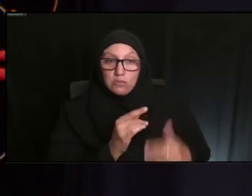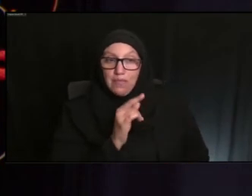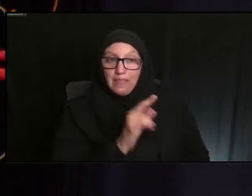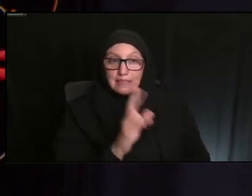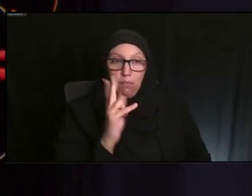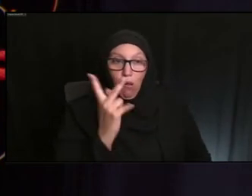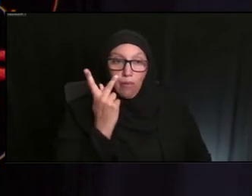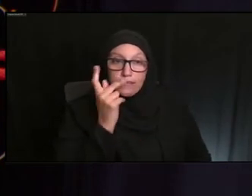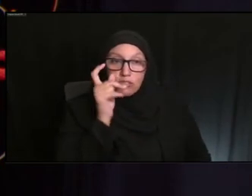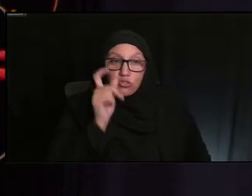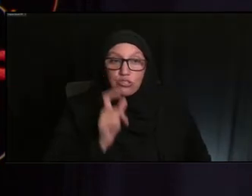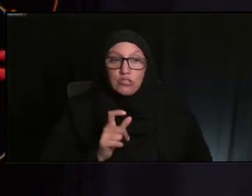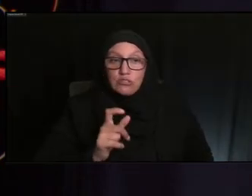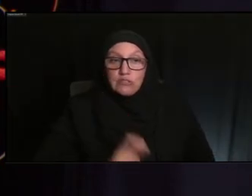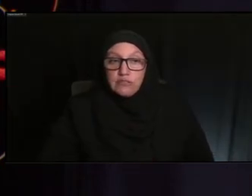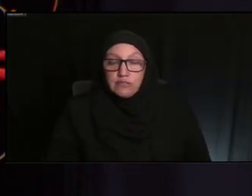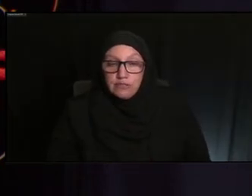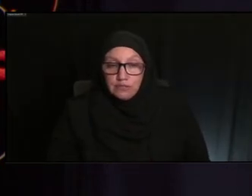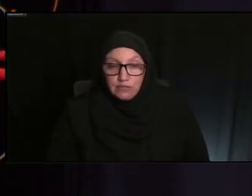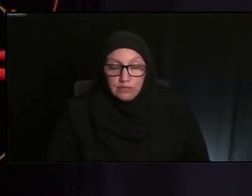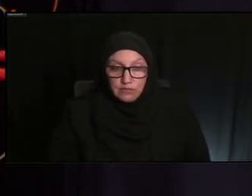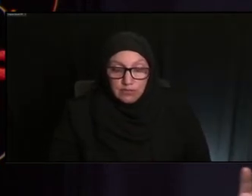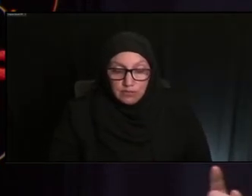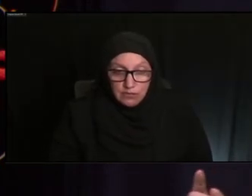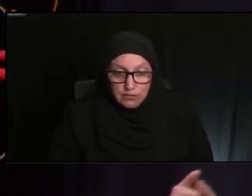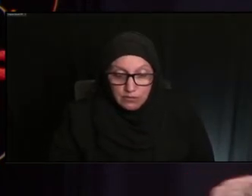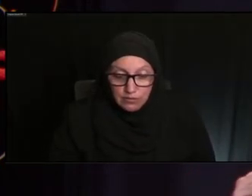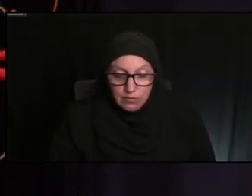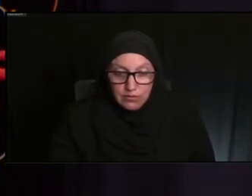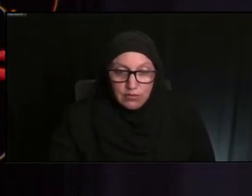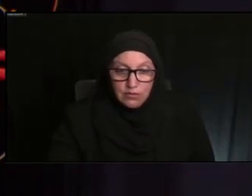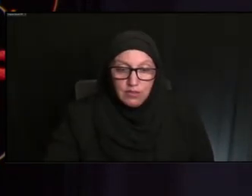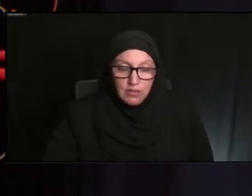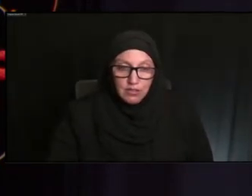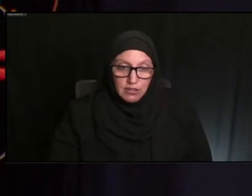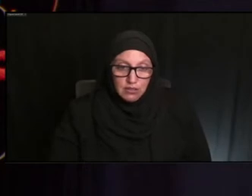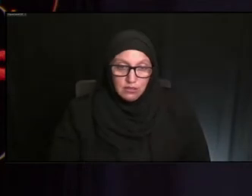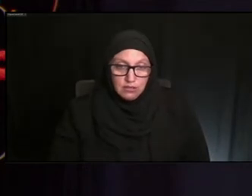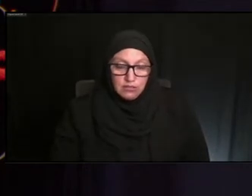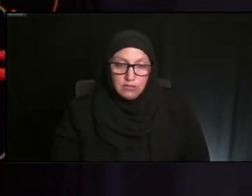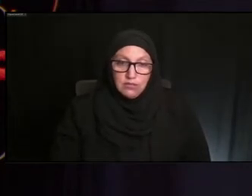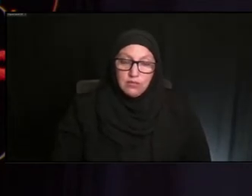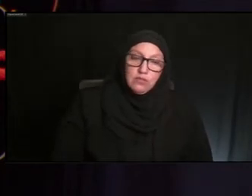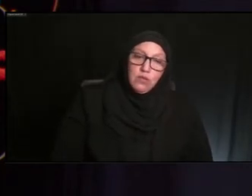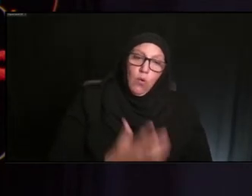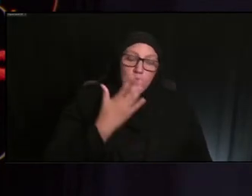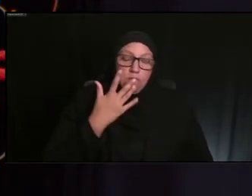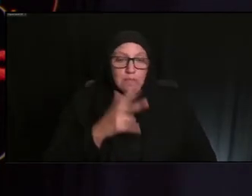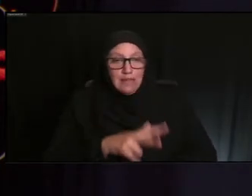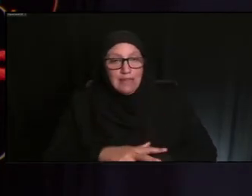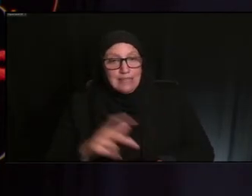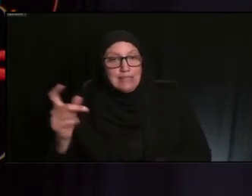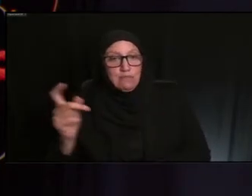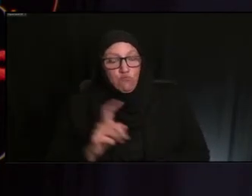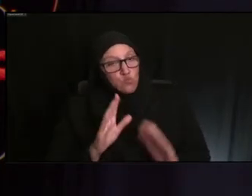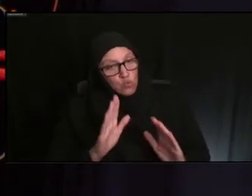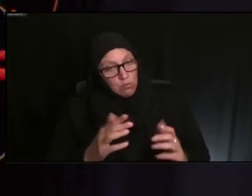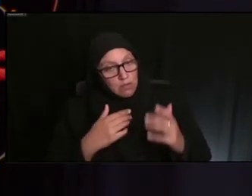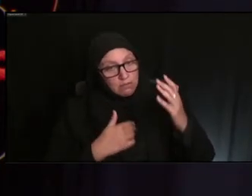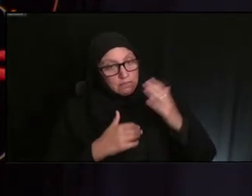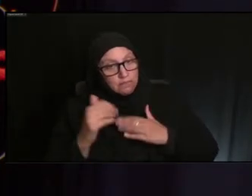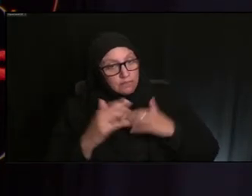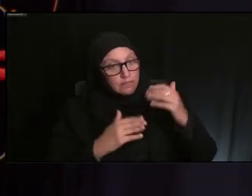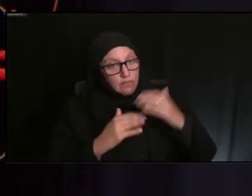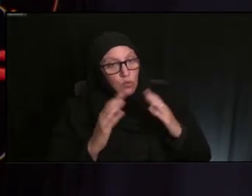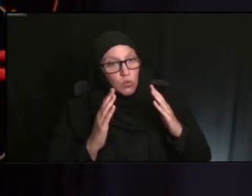said, what are you saying? He said, yes, when the police came to prevent me from building my home, this